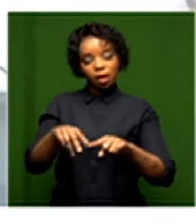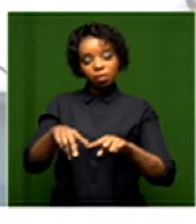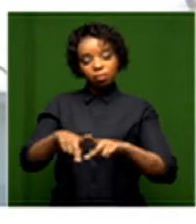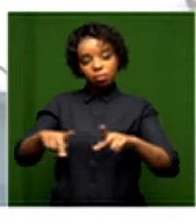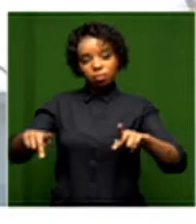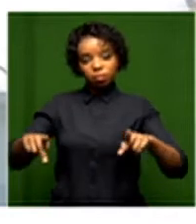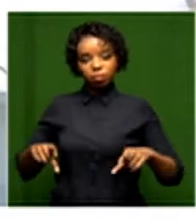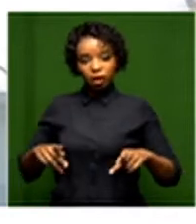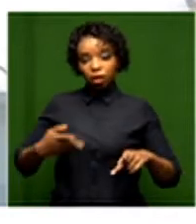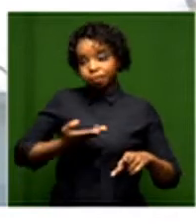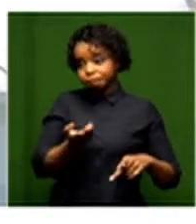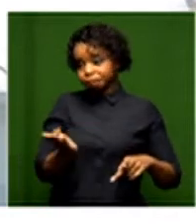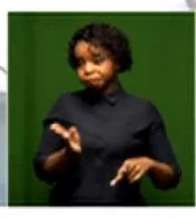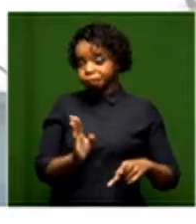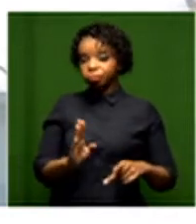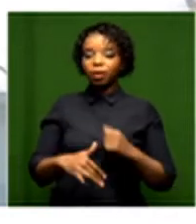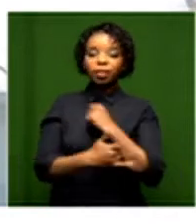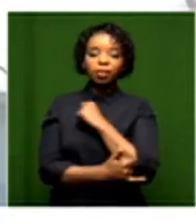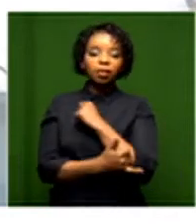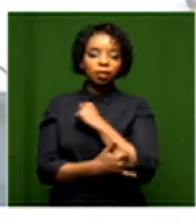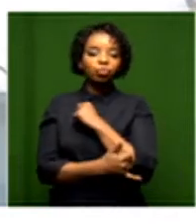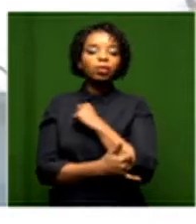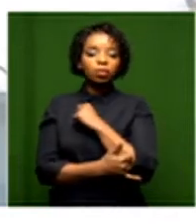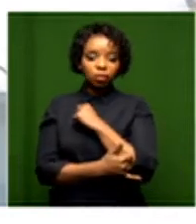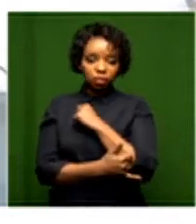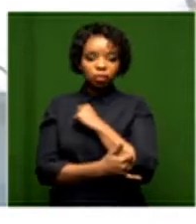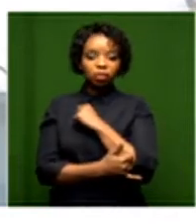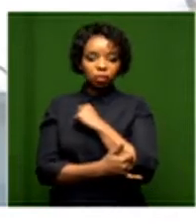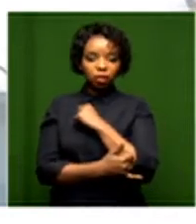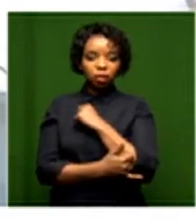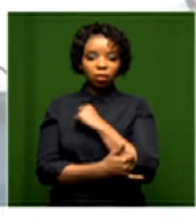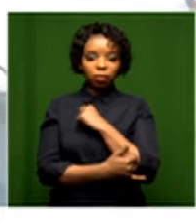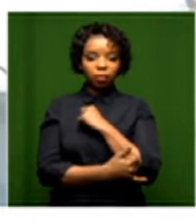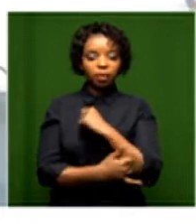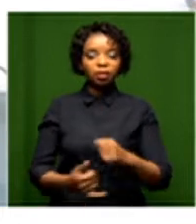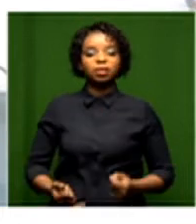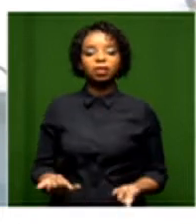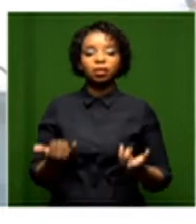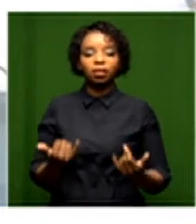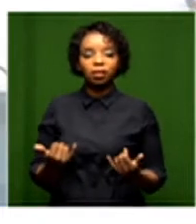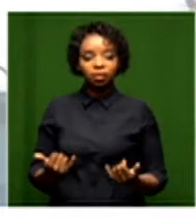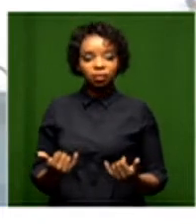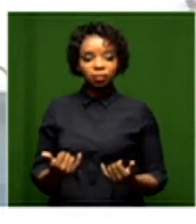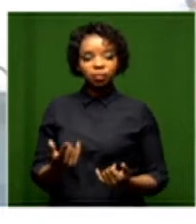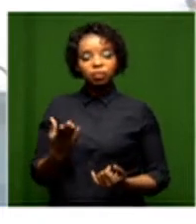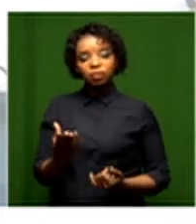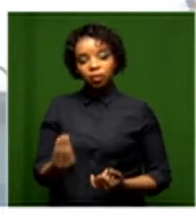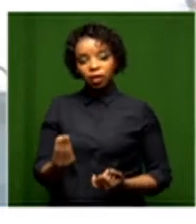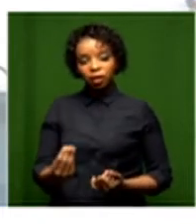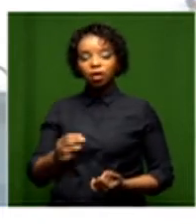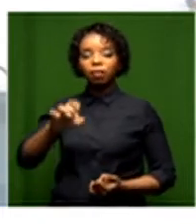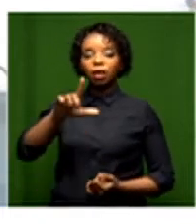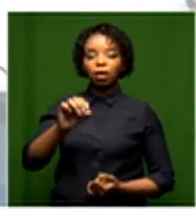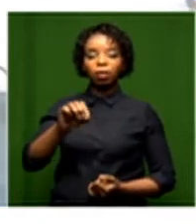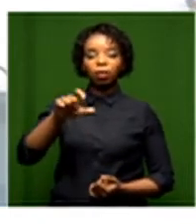country, most of them being botanical gardens, but then there are 2 zoological gardens in the mix as well, being the